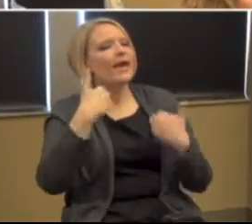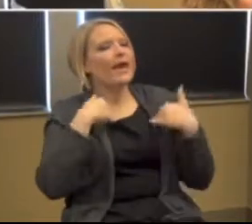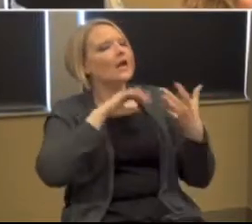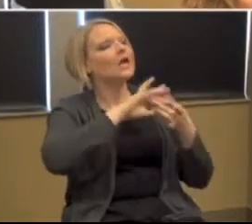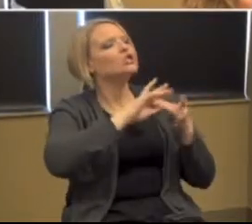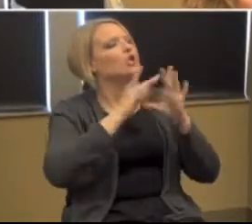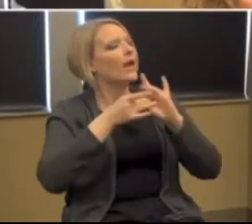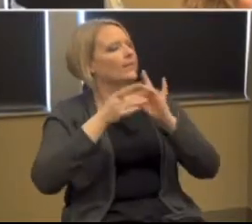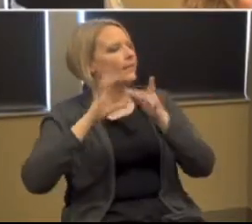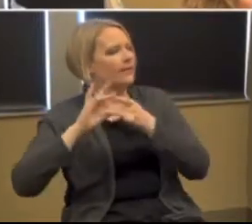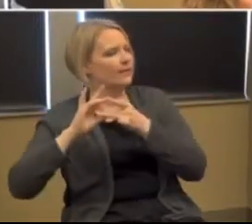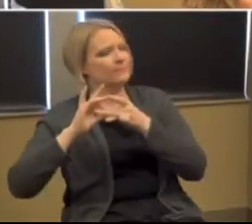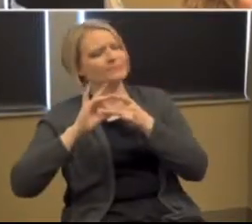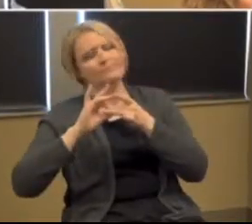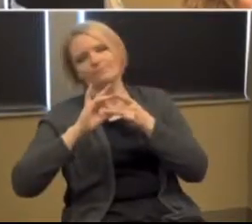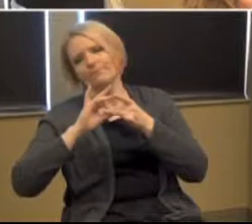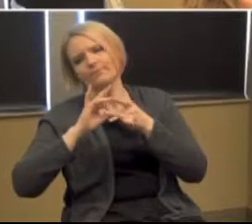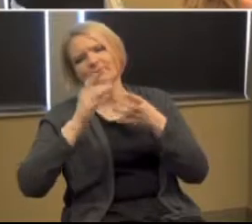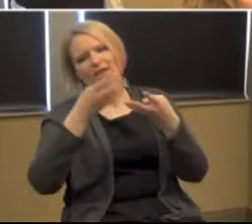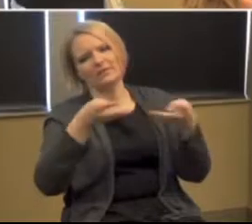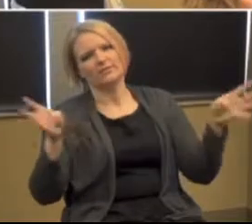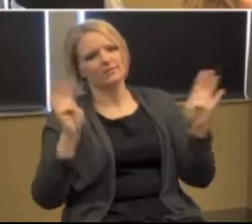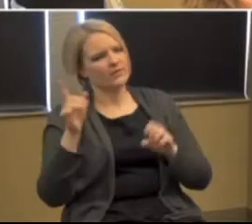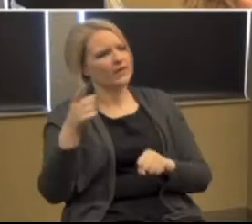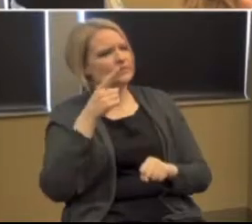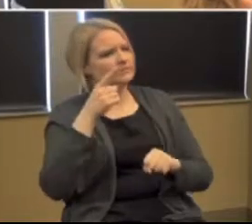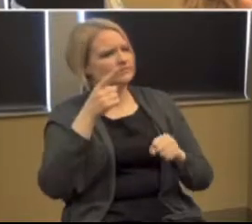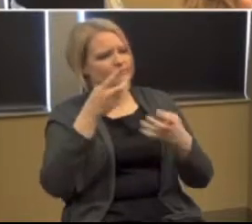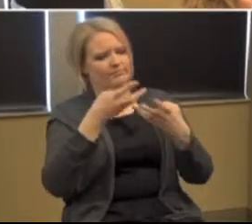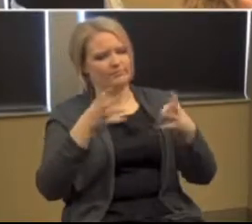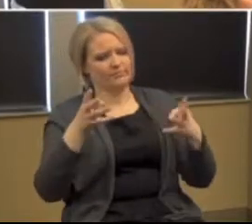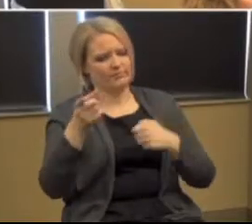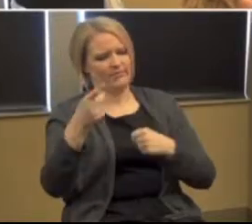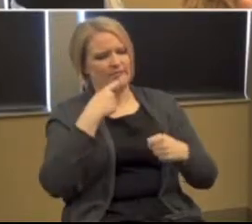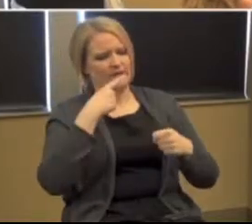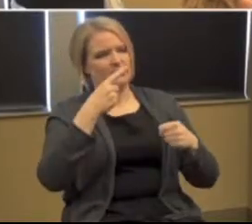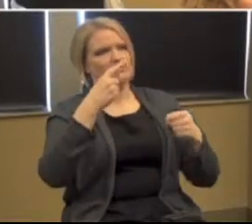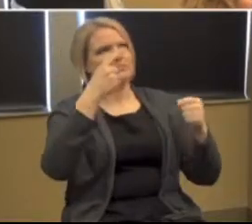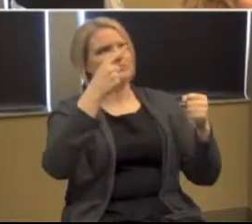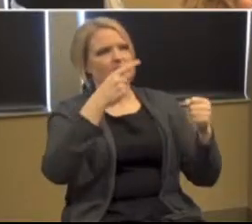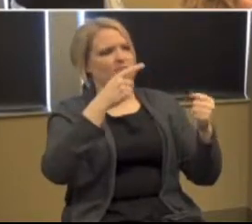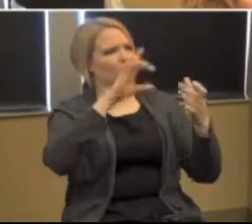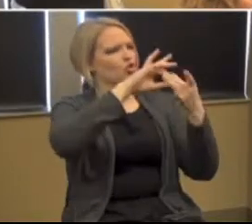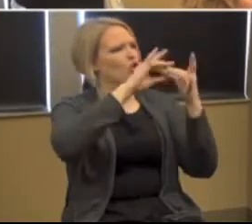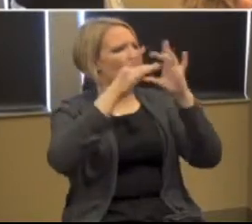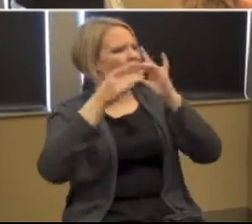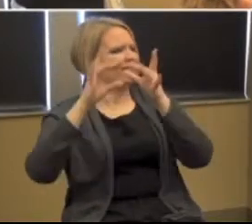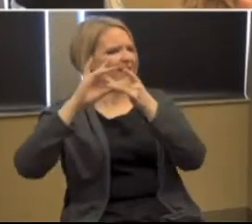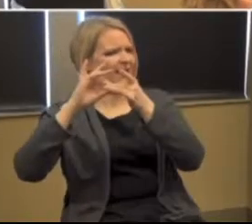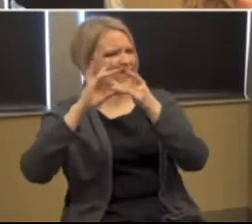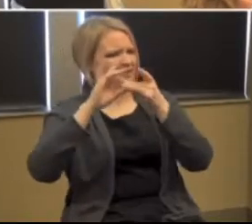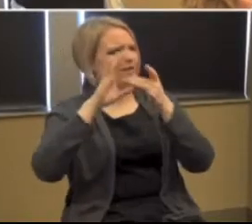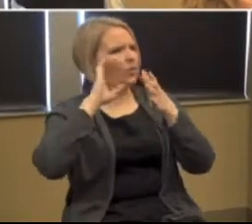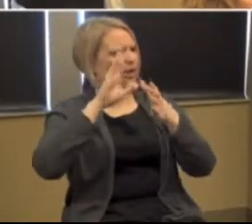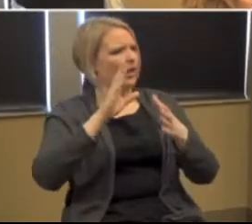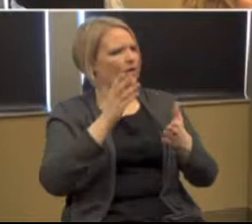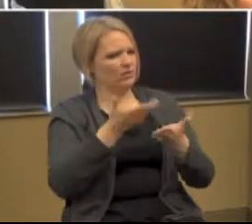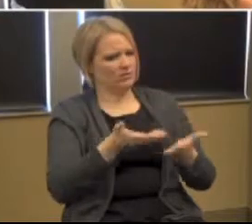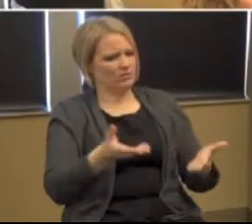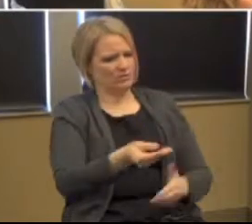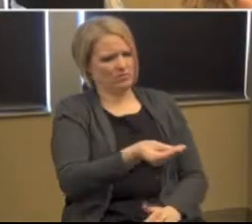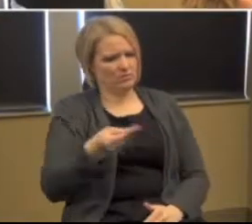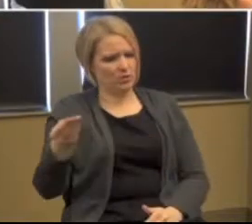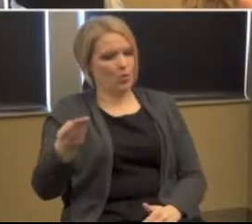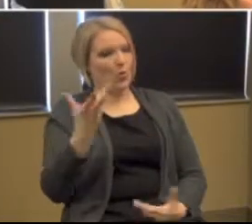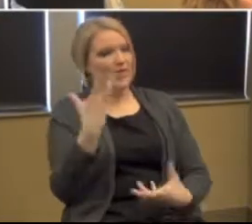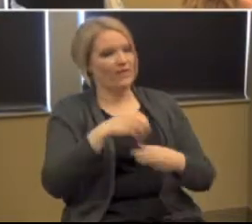link, because they thought, well, kids like to swing, so I'm going to put a chain link on there. And in